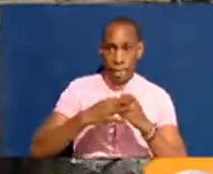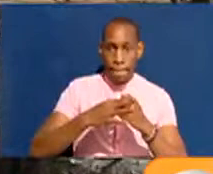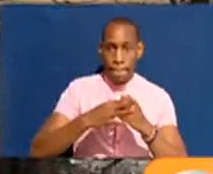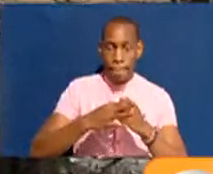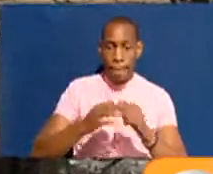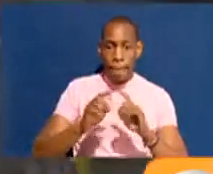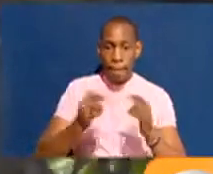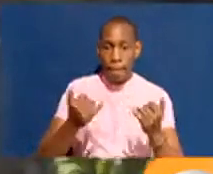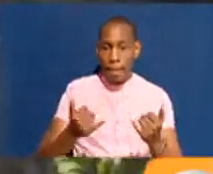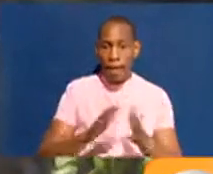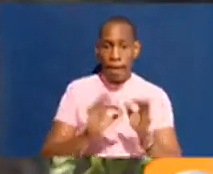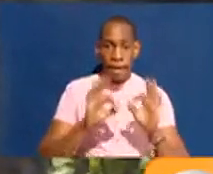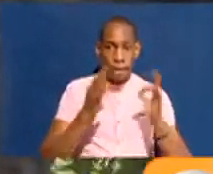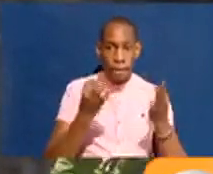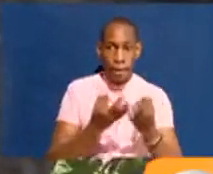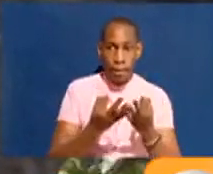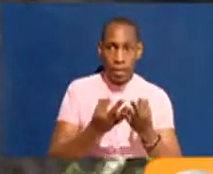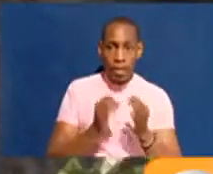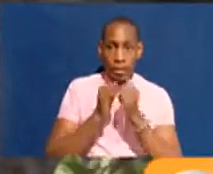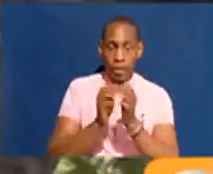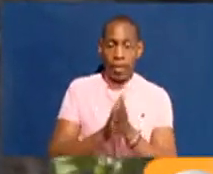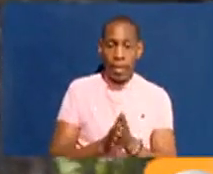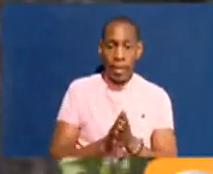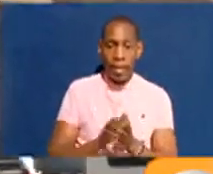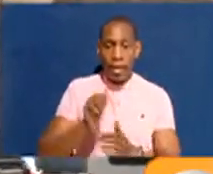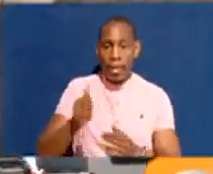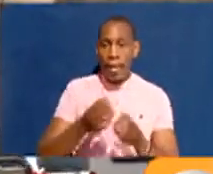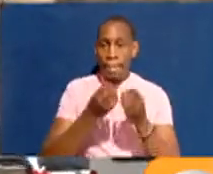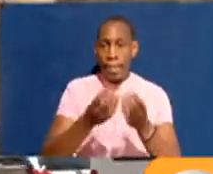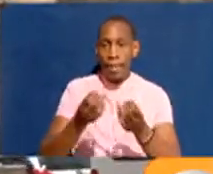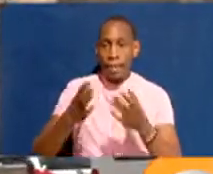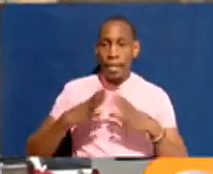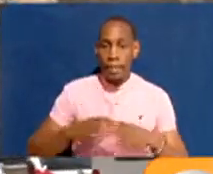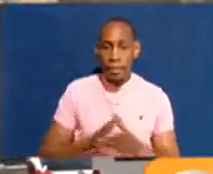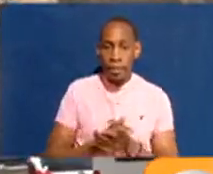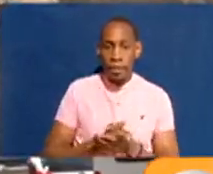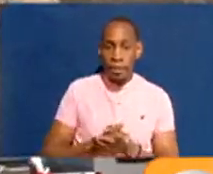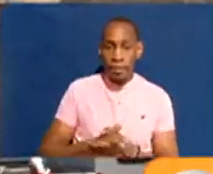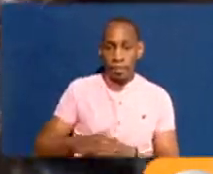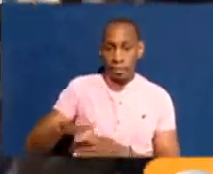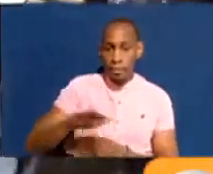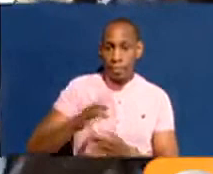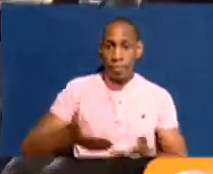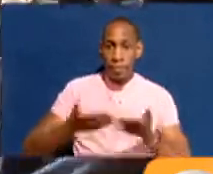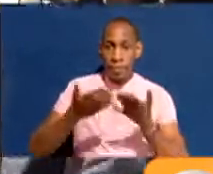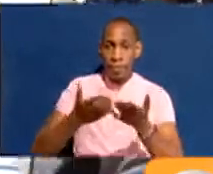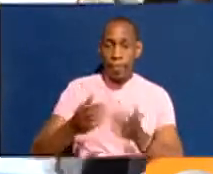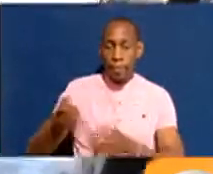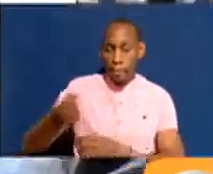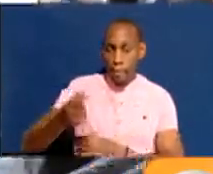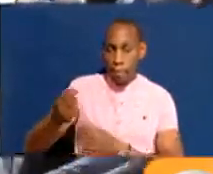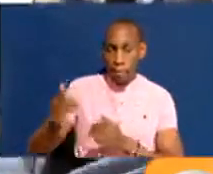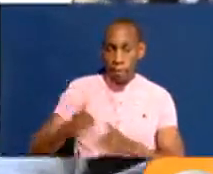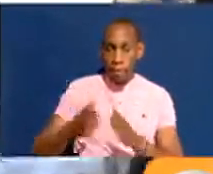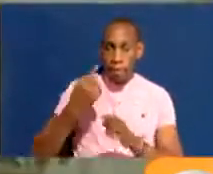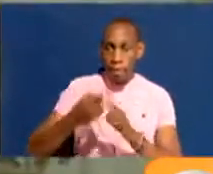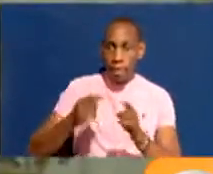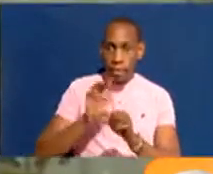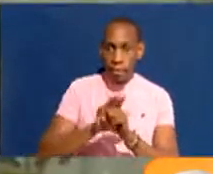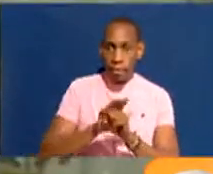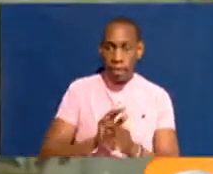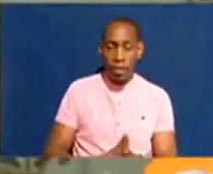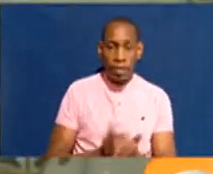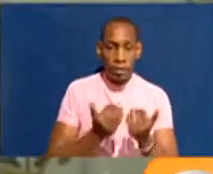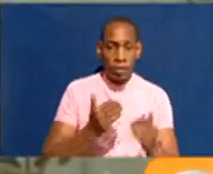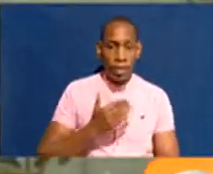For him, his family, and hundreds of others, the fort provided them with an income for many years.